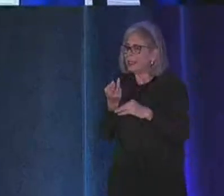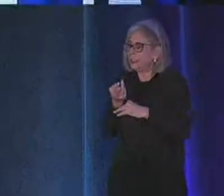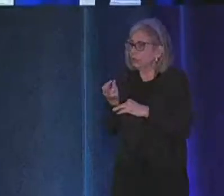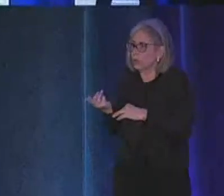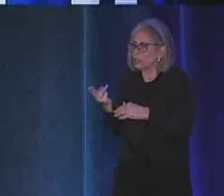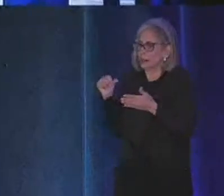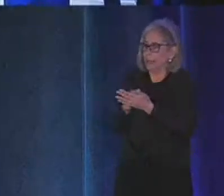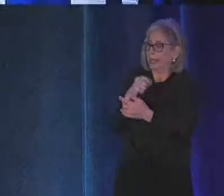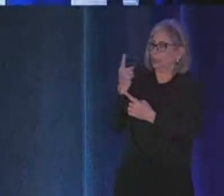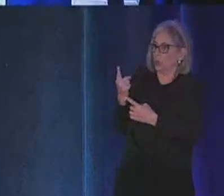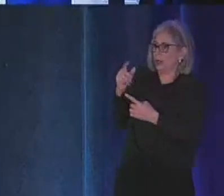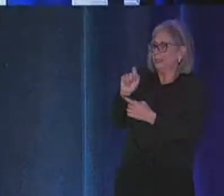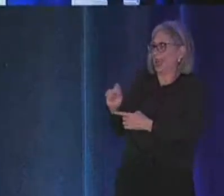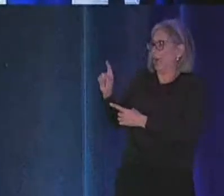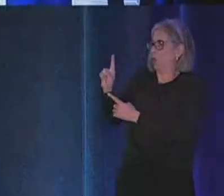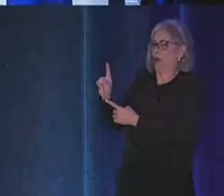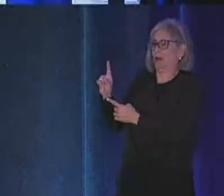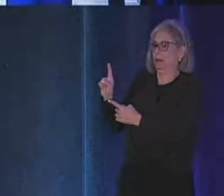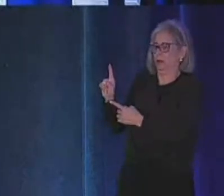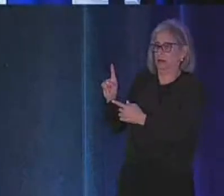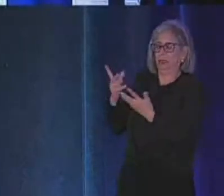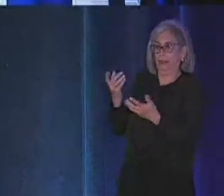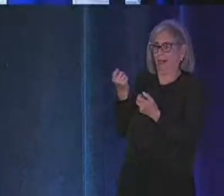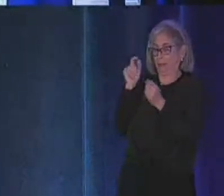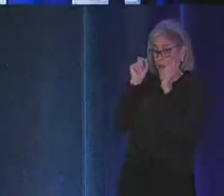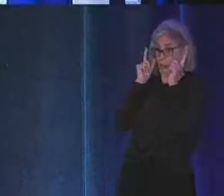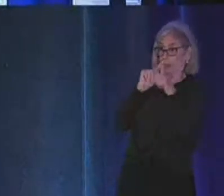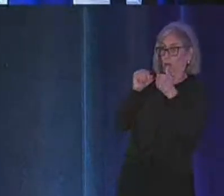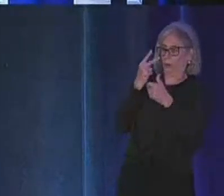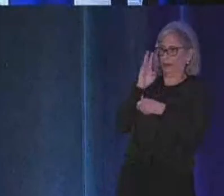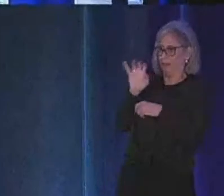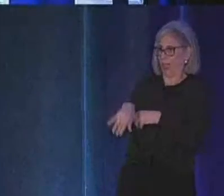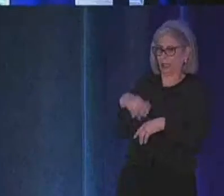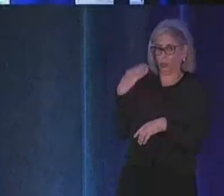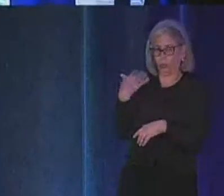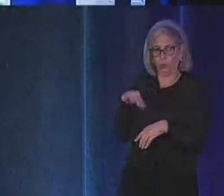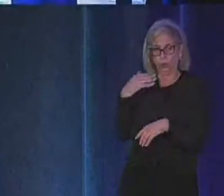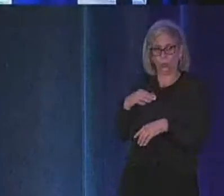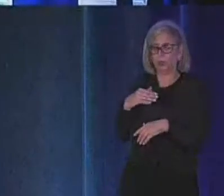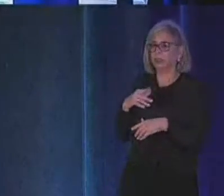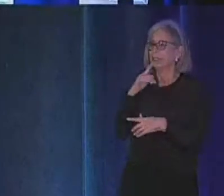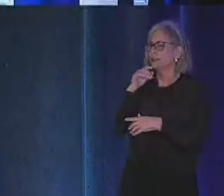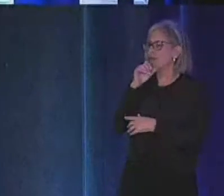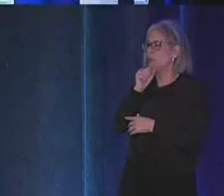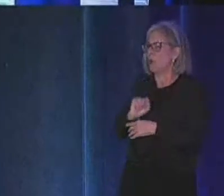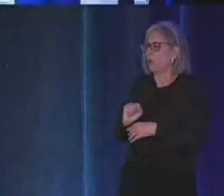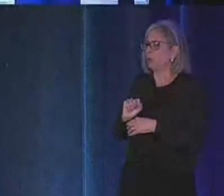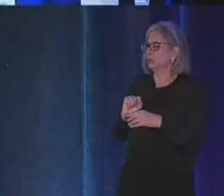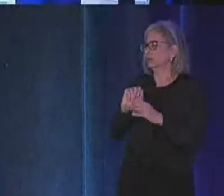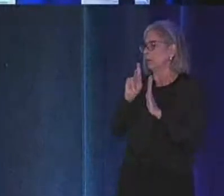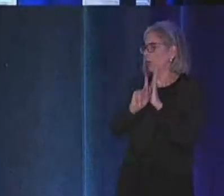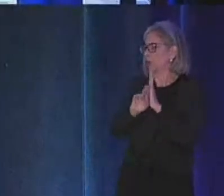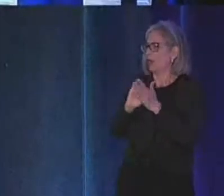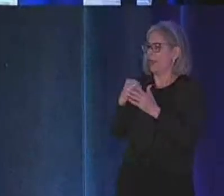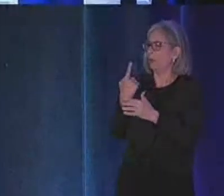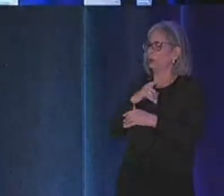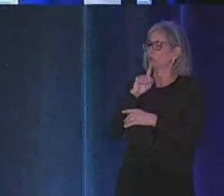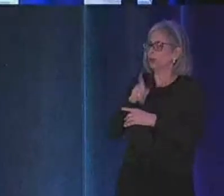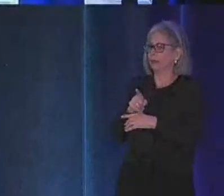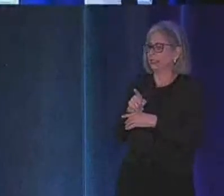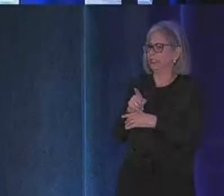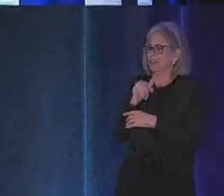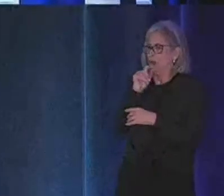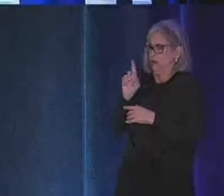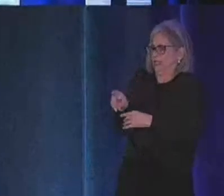on H1.1, and it's actually a little surprising when we see that, because it's an old protocol that we really